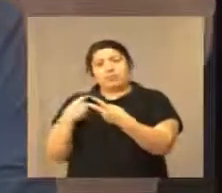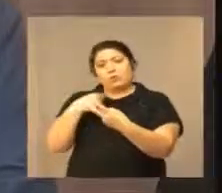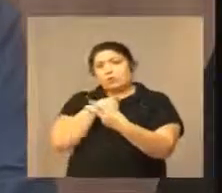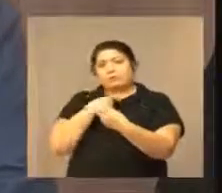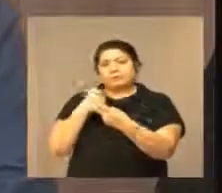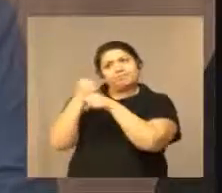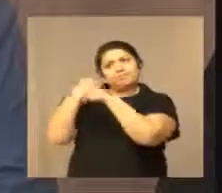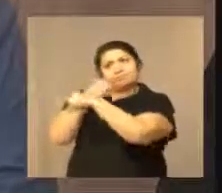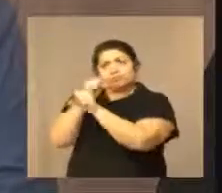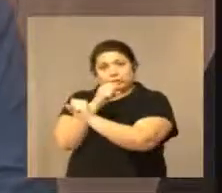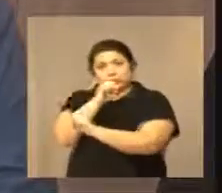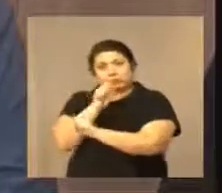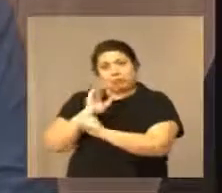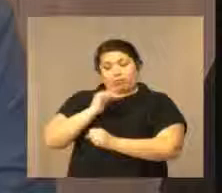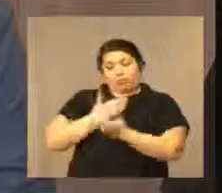rights.